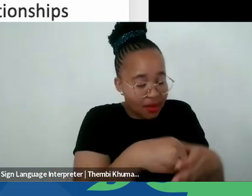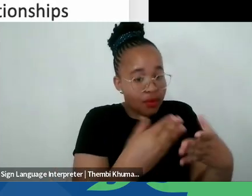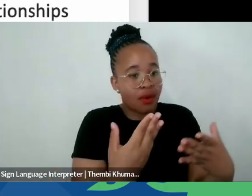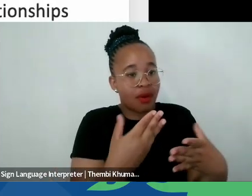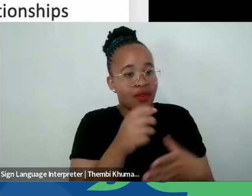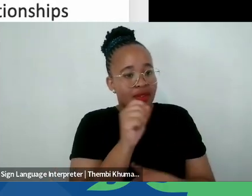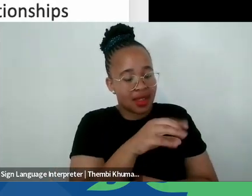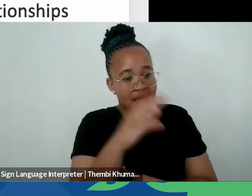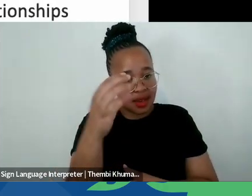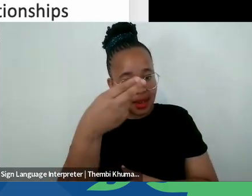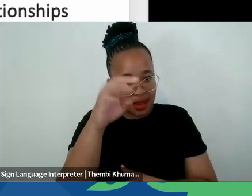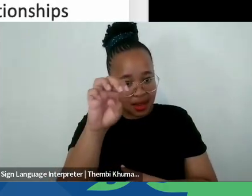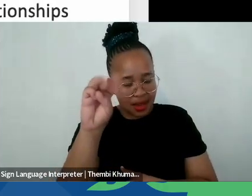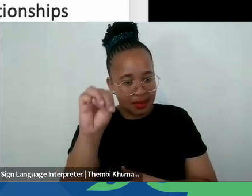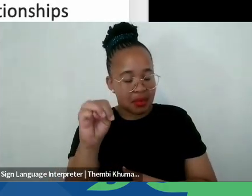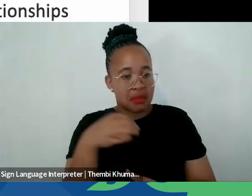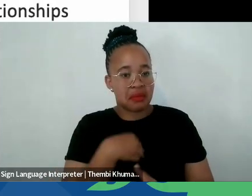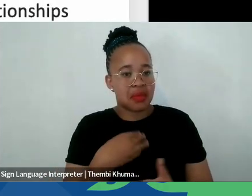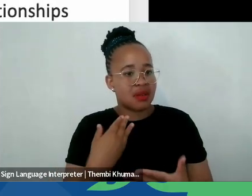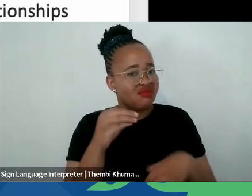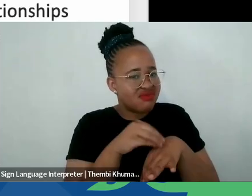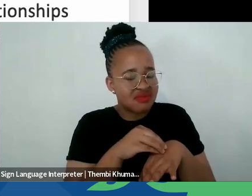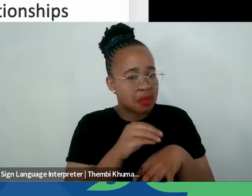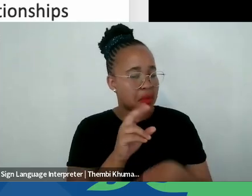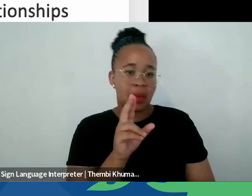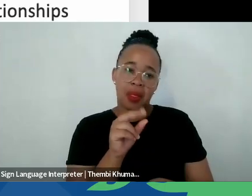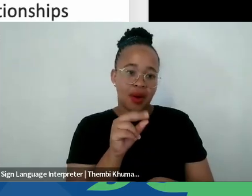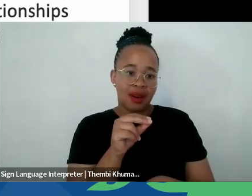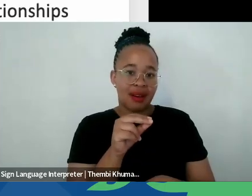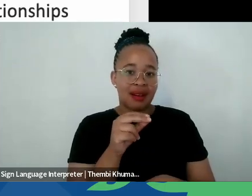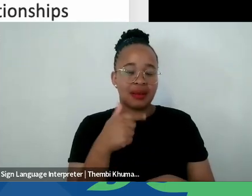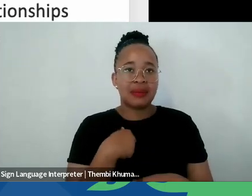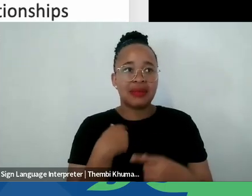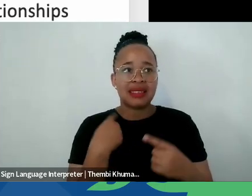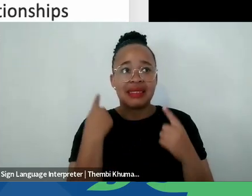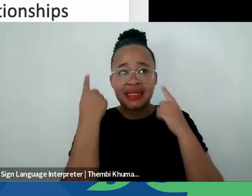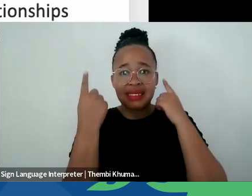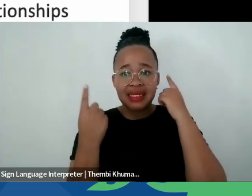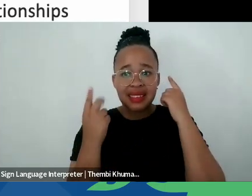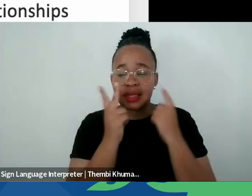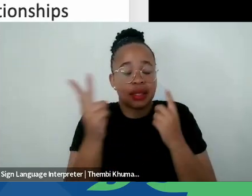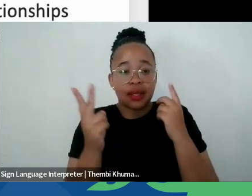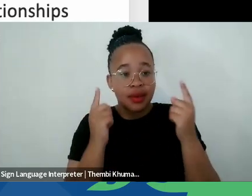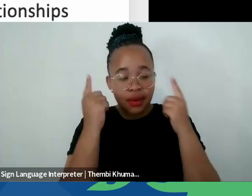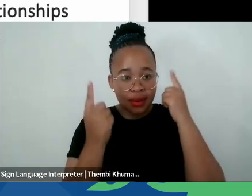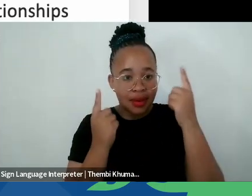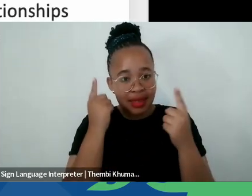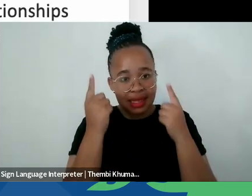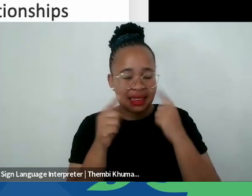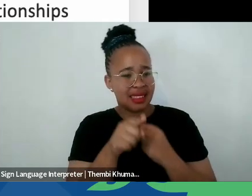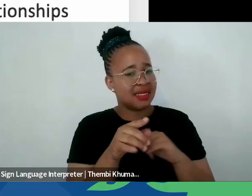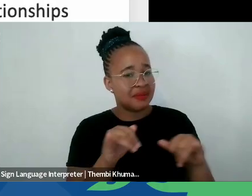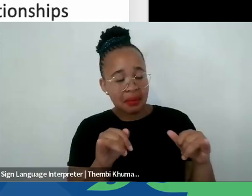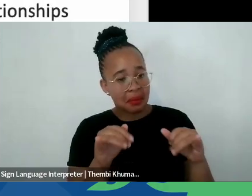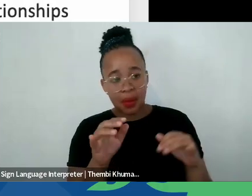don't necessarily see it as any lack or anything that I'm running from and